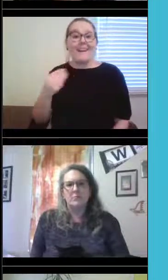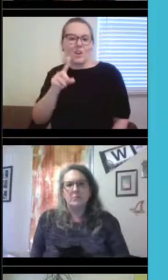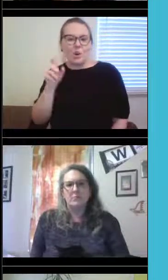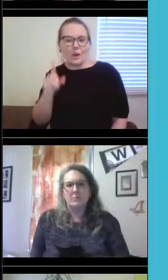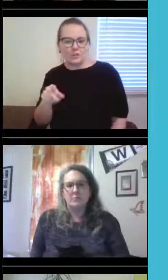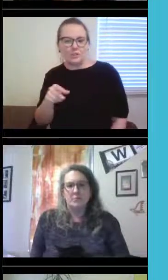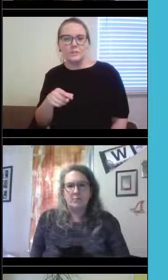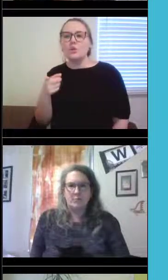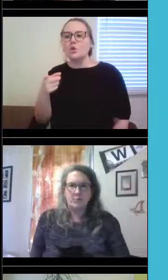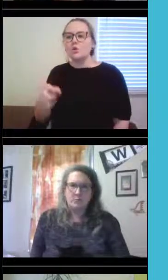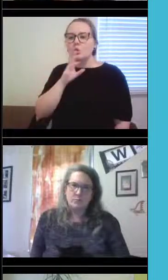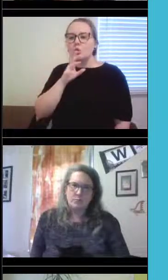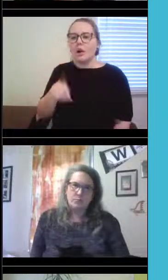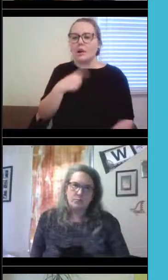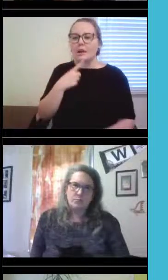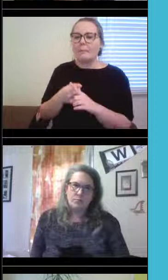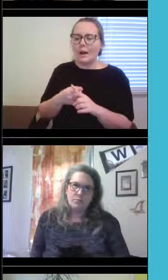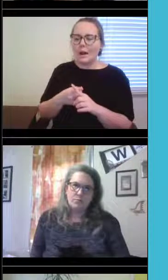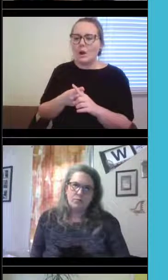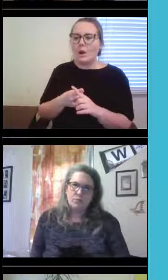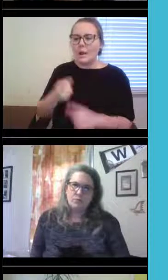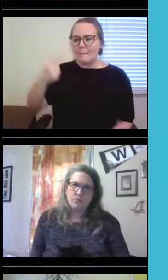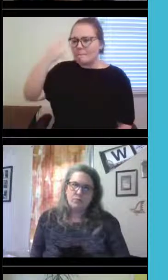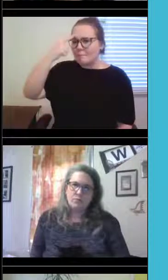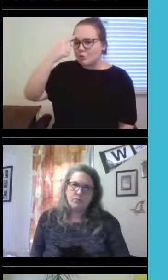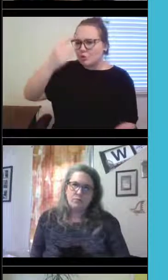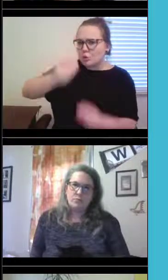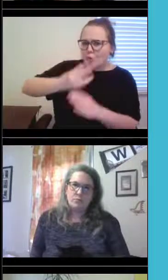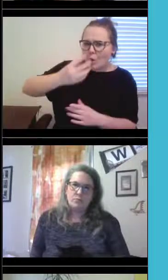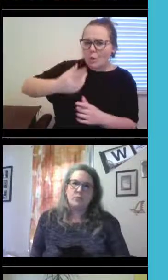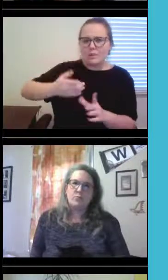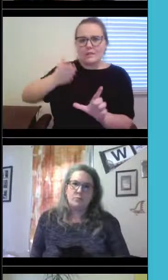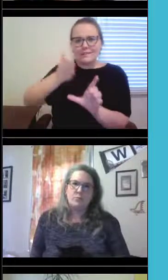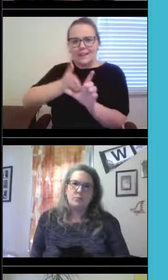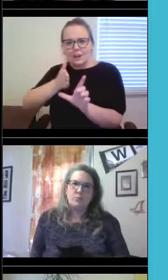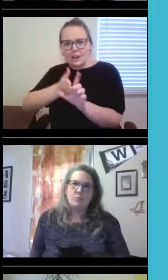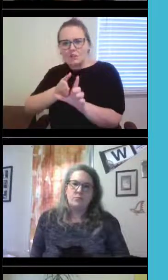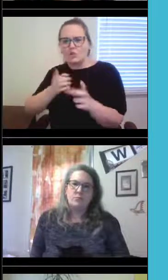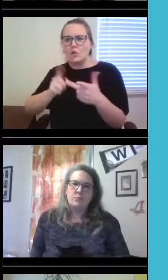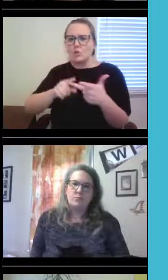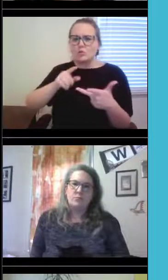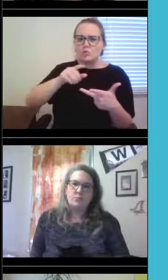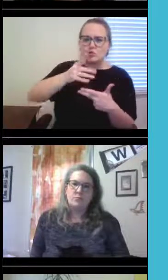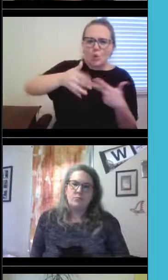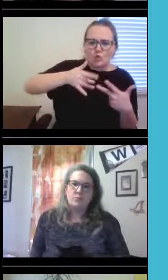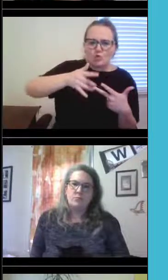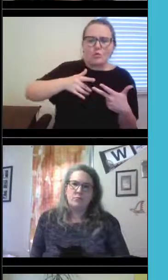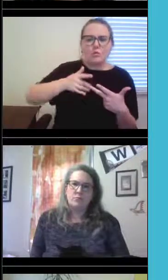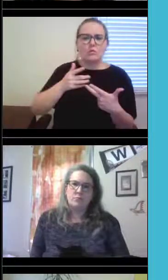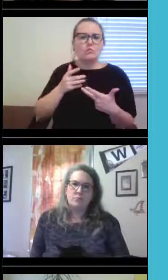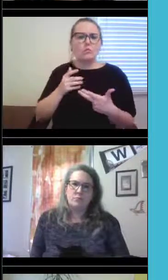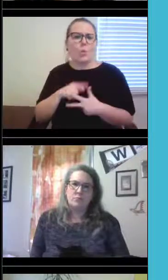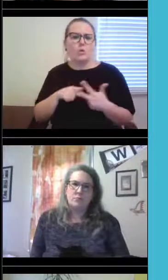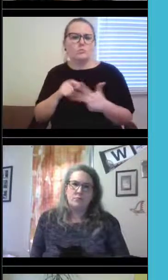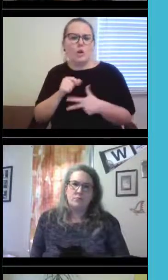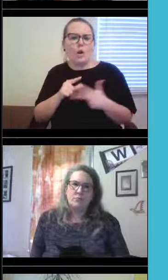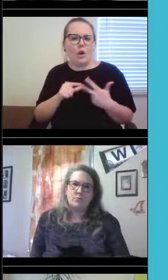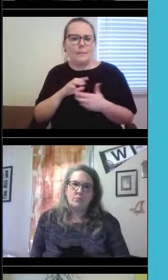that. Were you talking about mental growth, psychological growth, social growth, or a combination of those